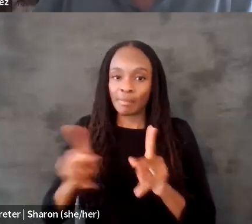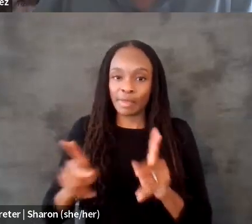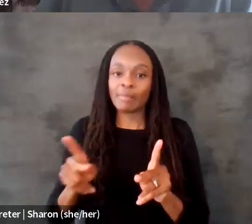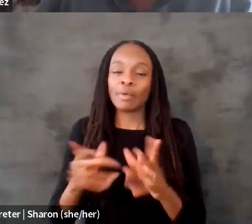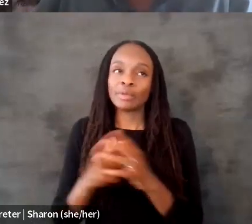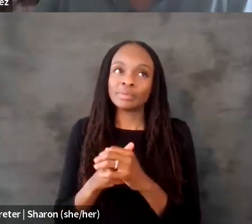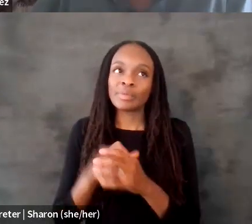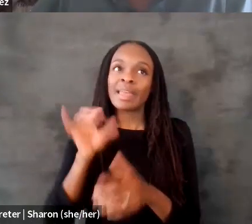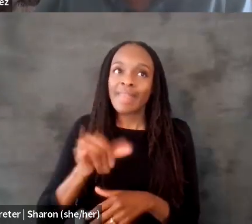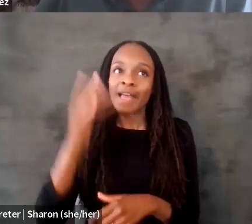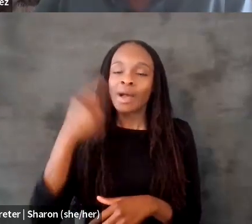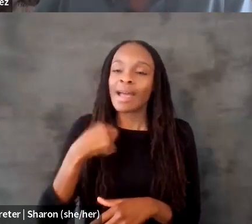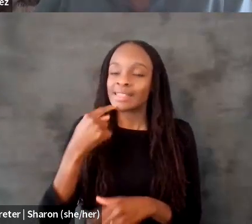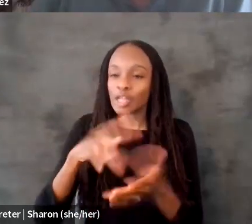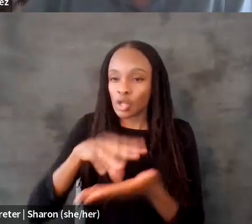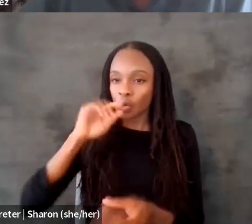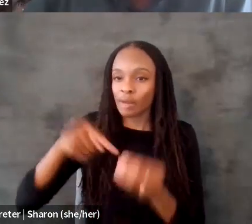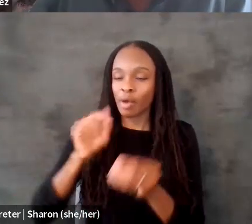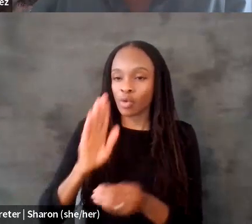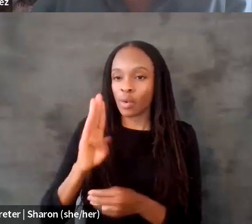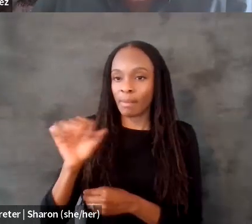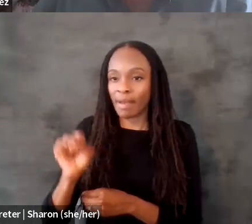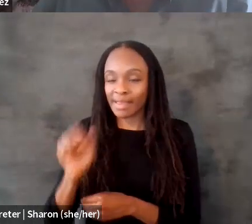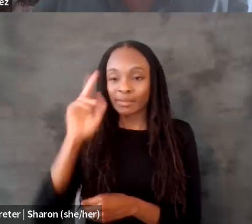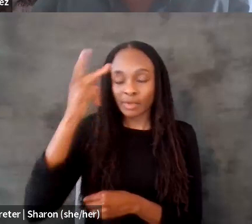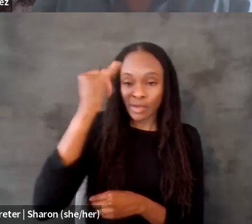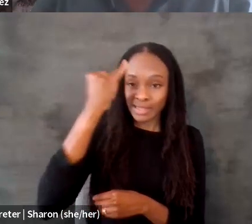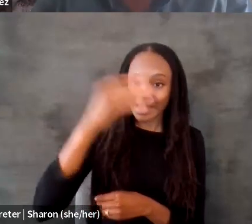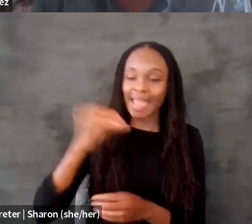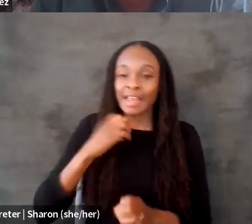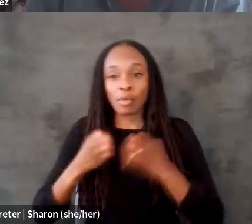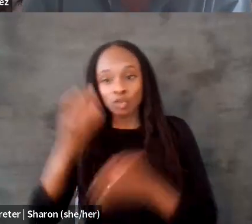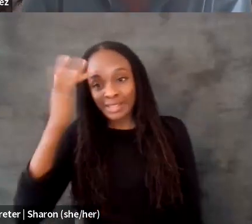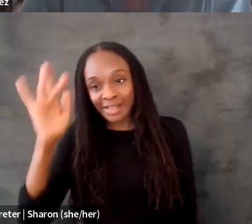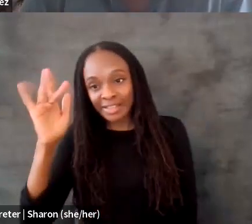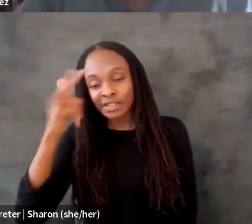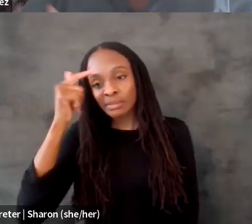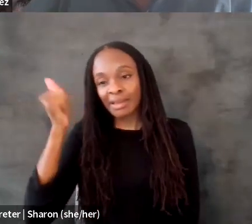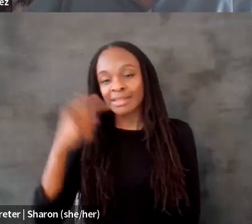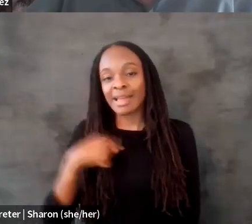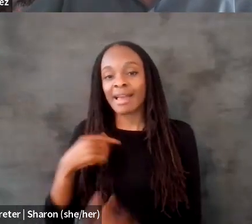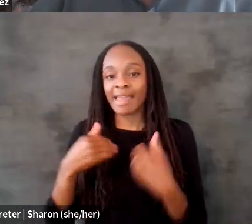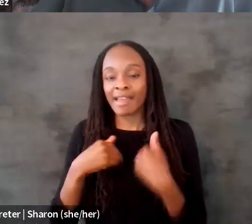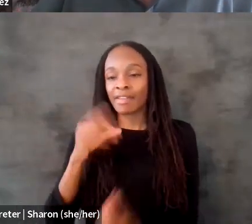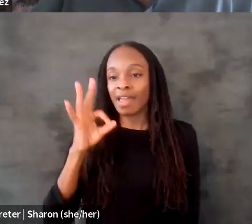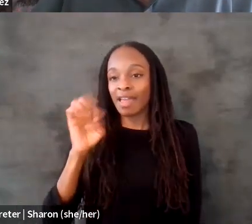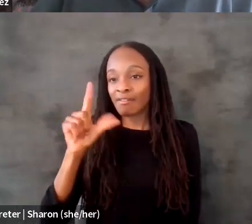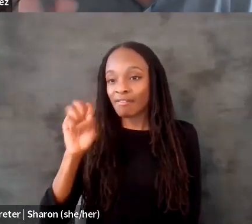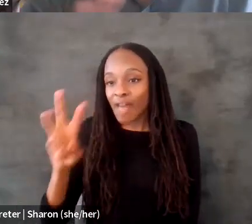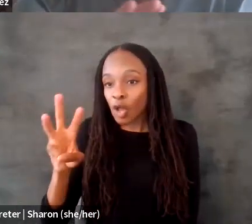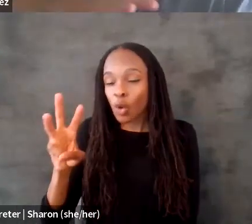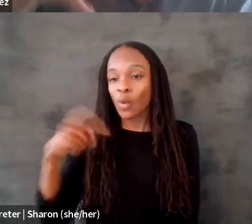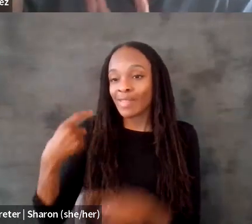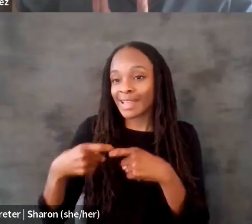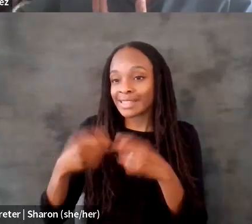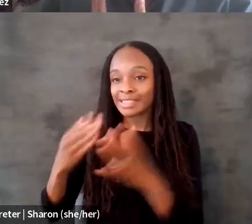say, learn about your biases, political ideology, and your emotional intelligence, because I have fellow Latinos who